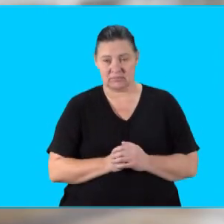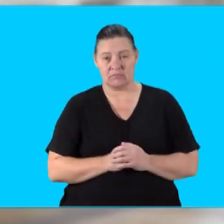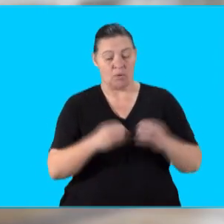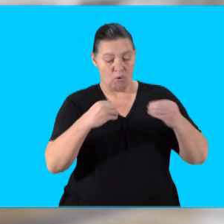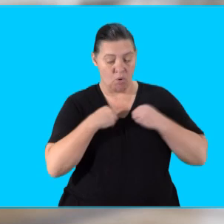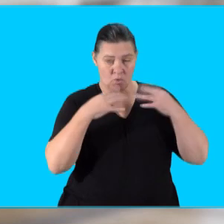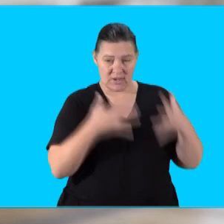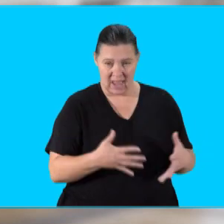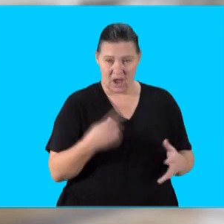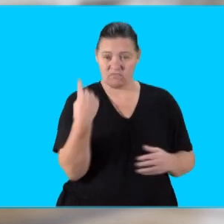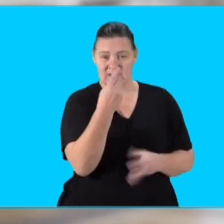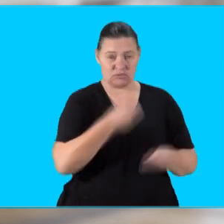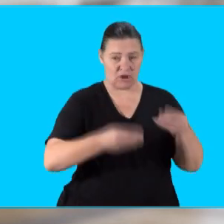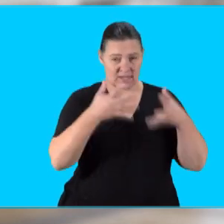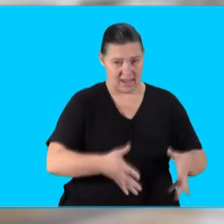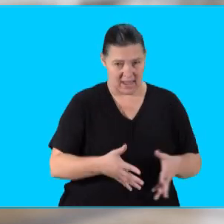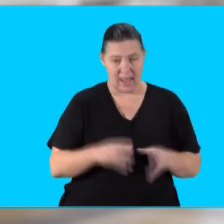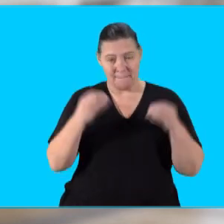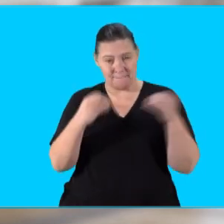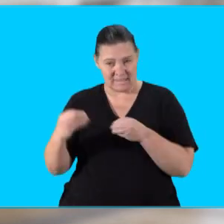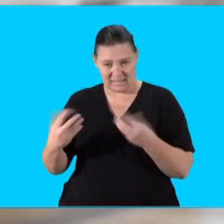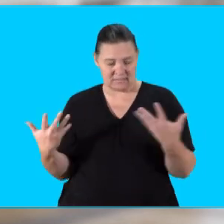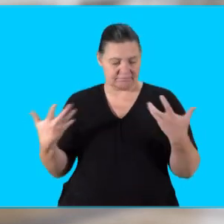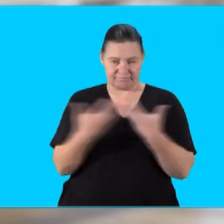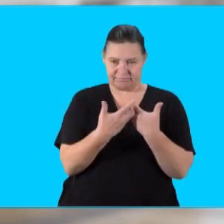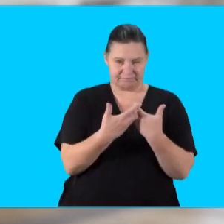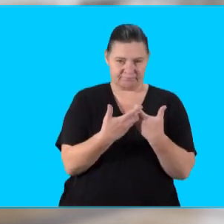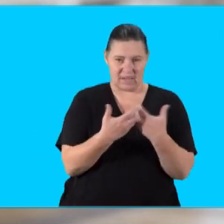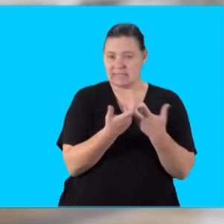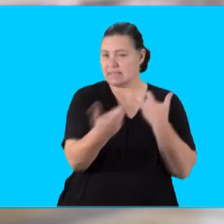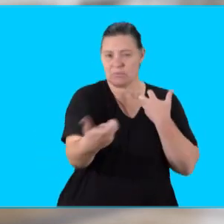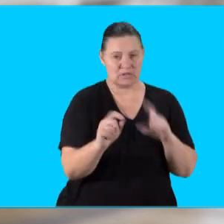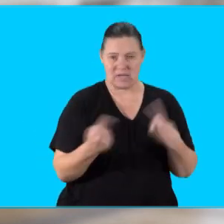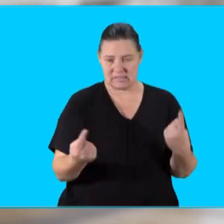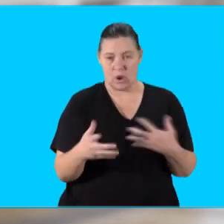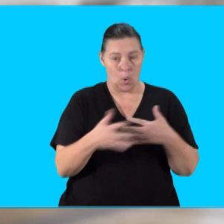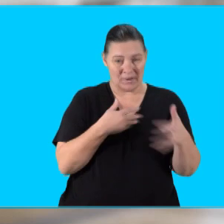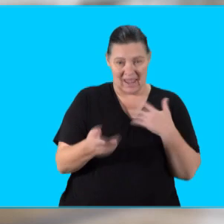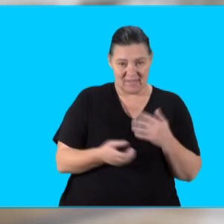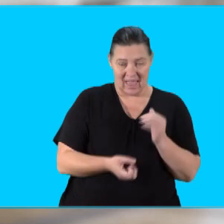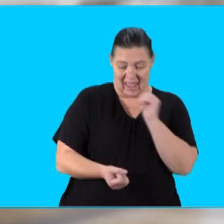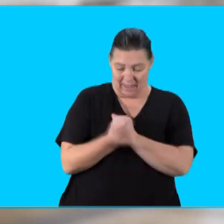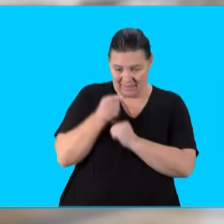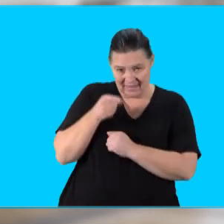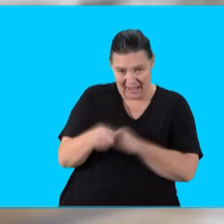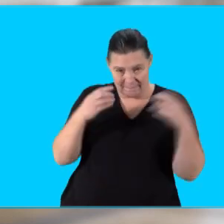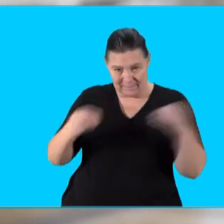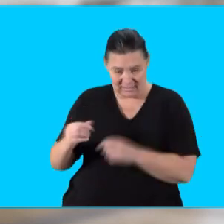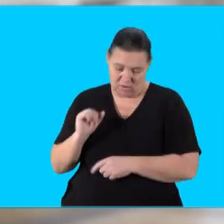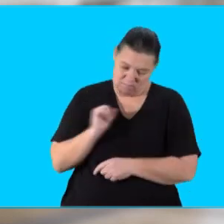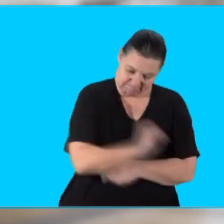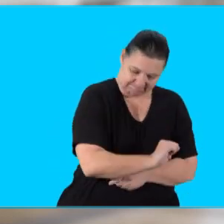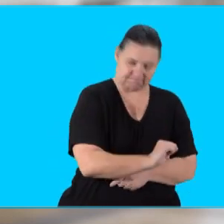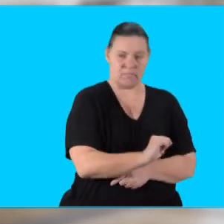owner of a sole trader and the business are inseparable. So whatever debts that are in the business, they belong to the